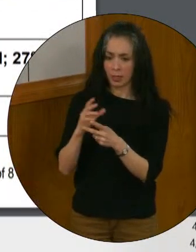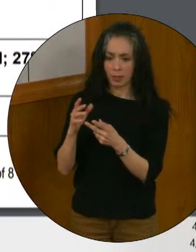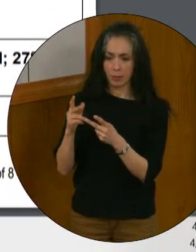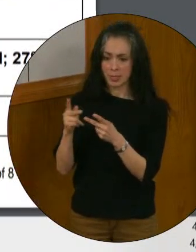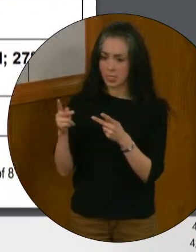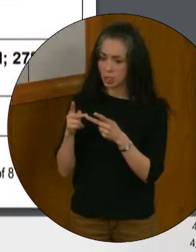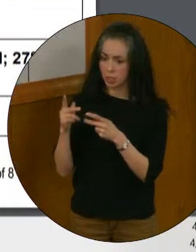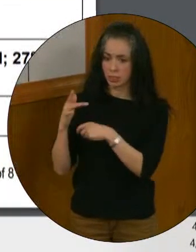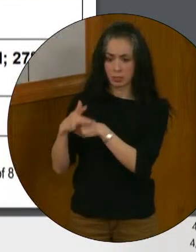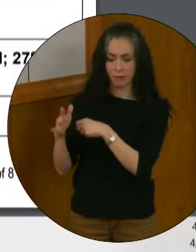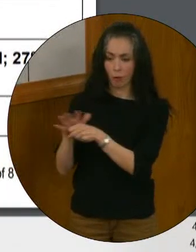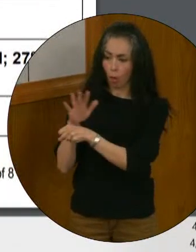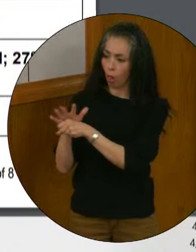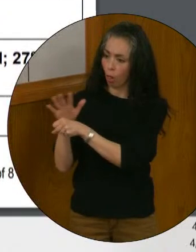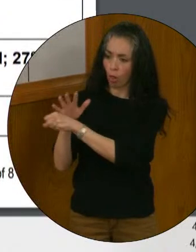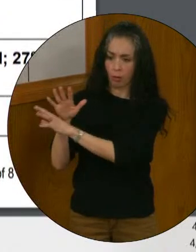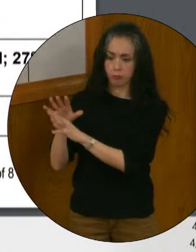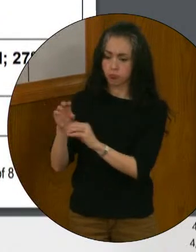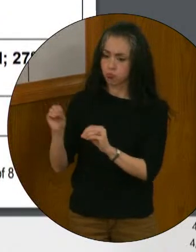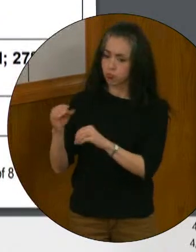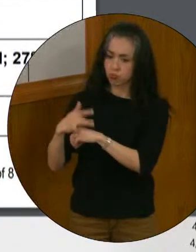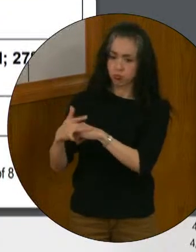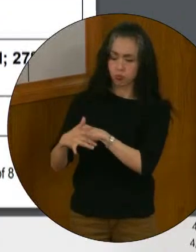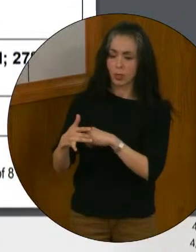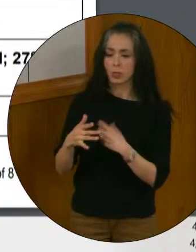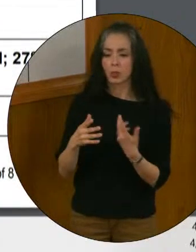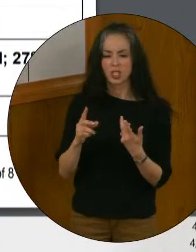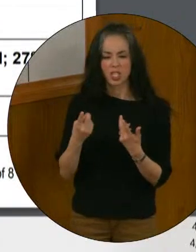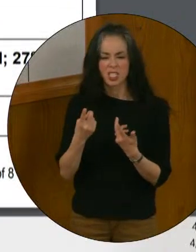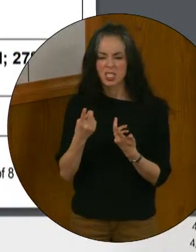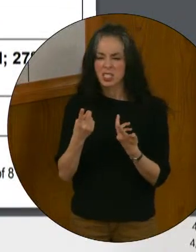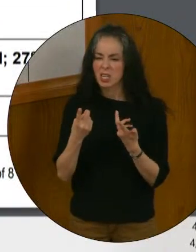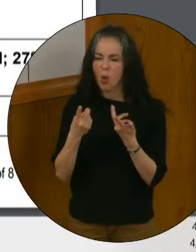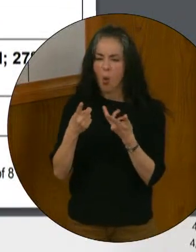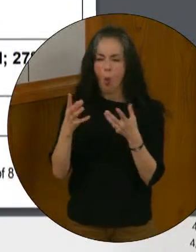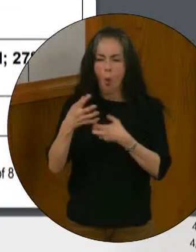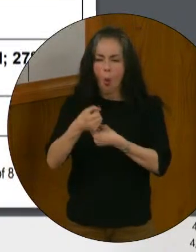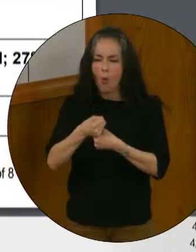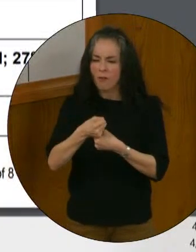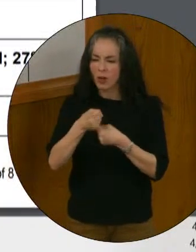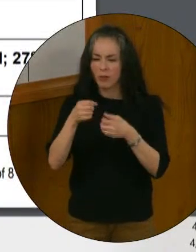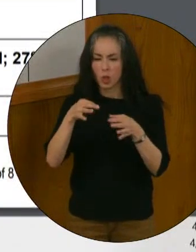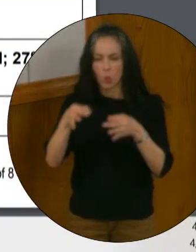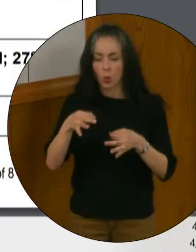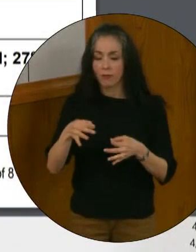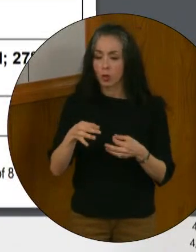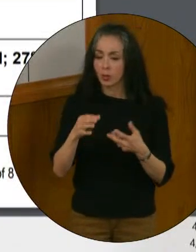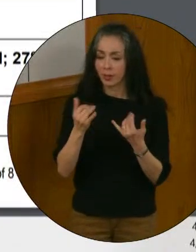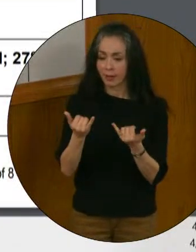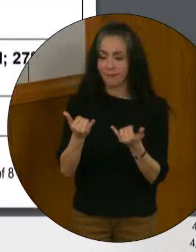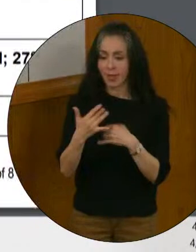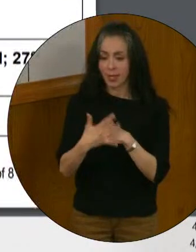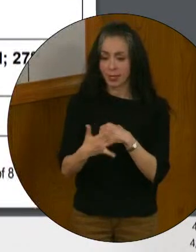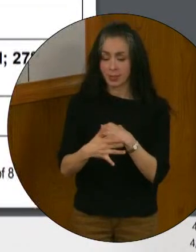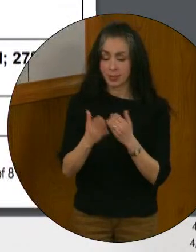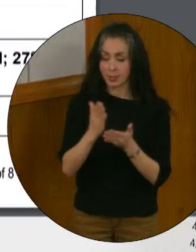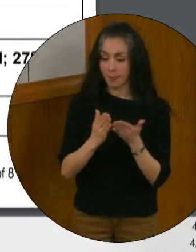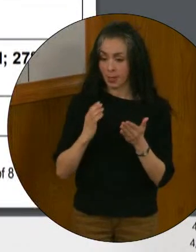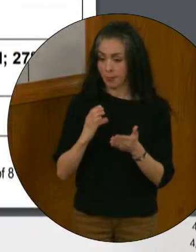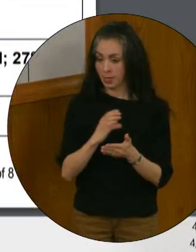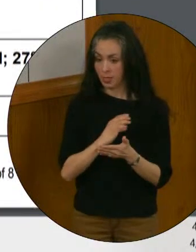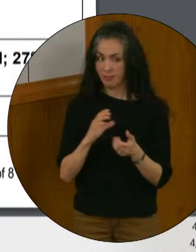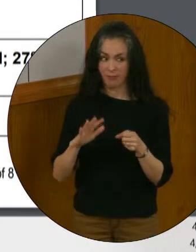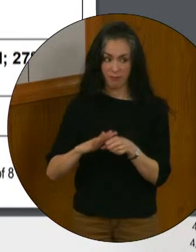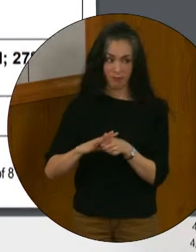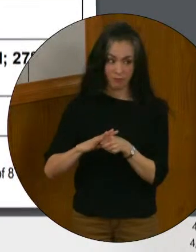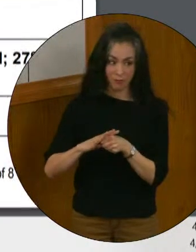district. Okay, so this is again just an overview of current vacancies. You'll see that there are some committees that are fully